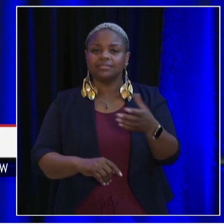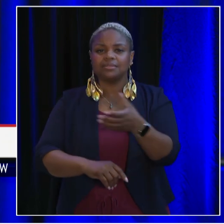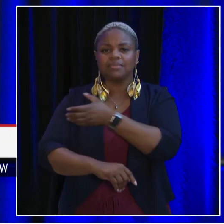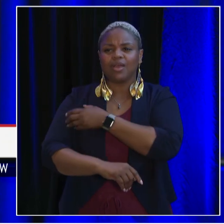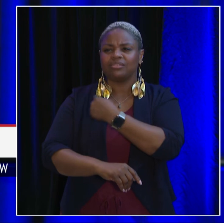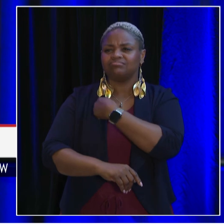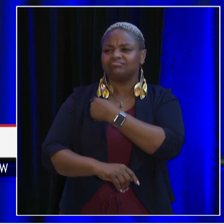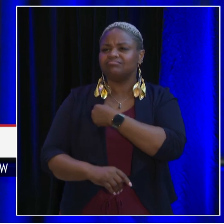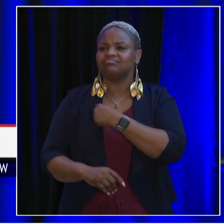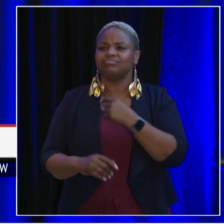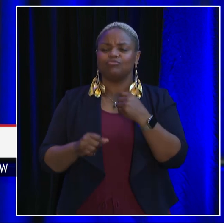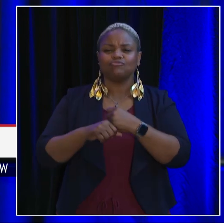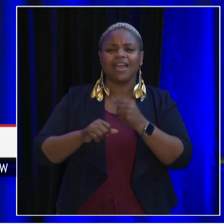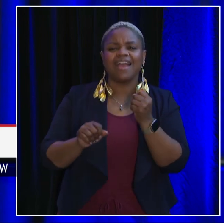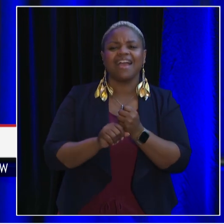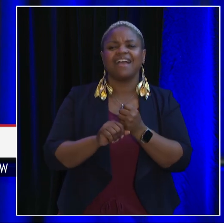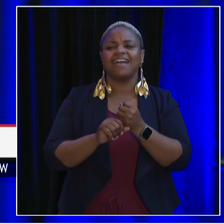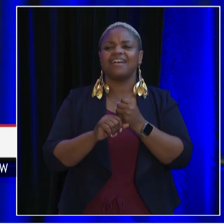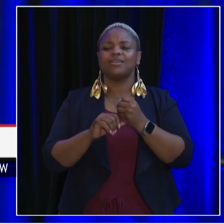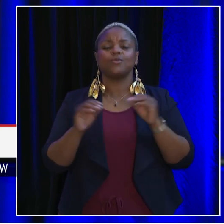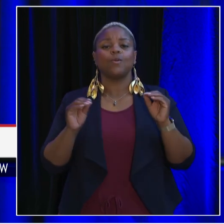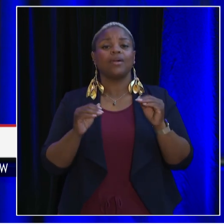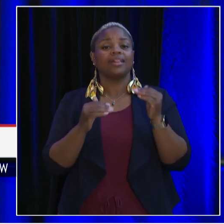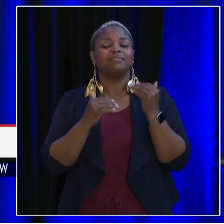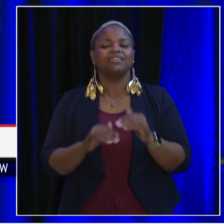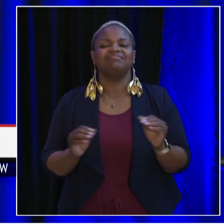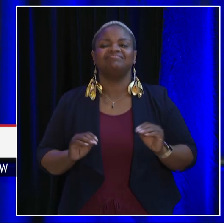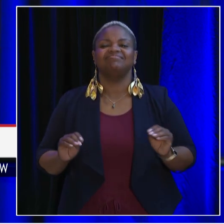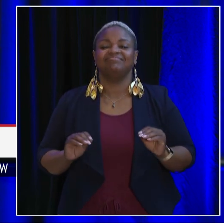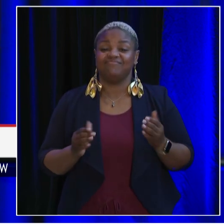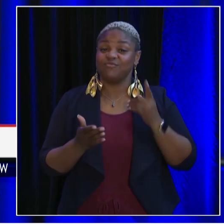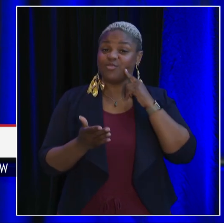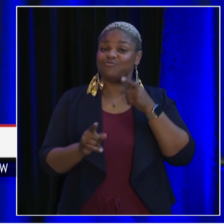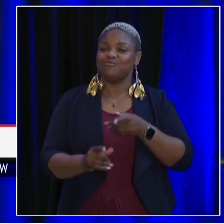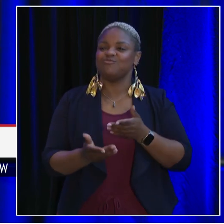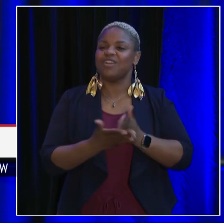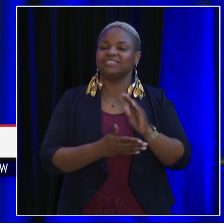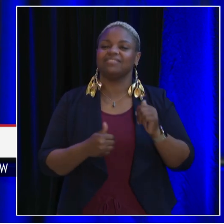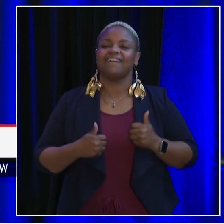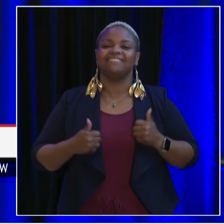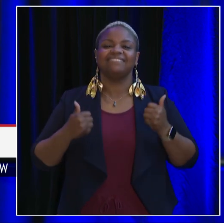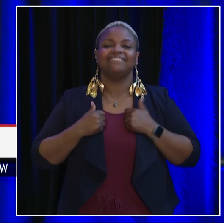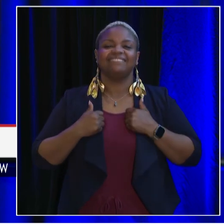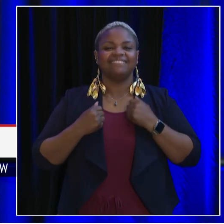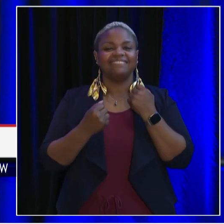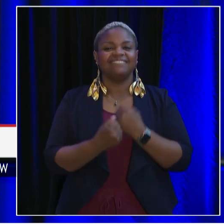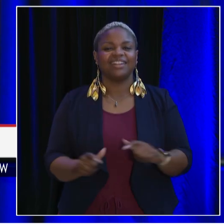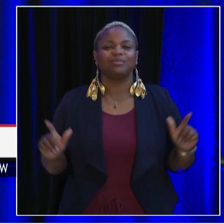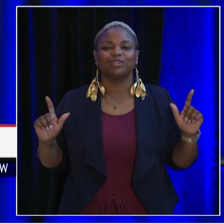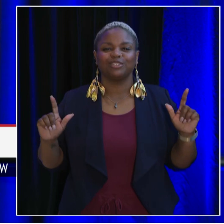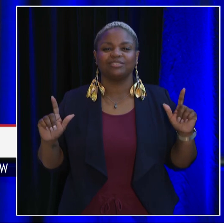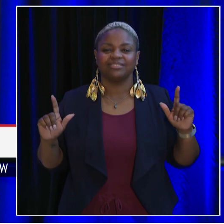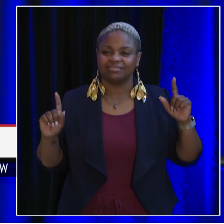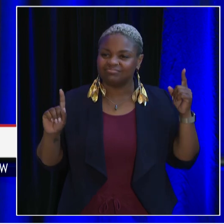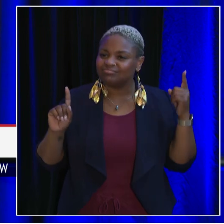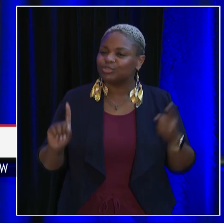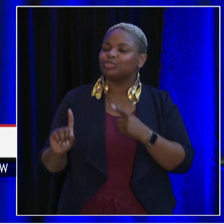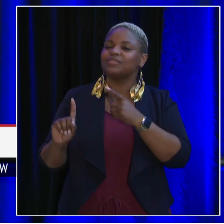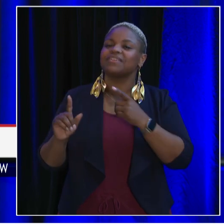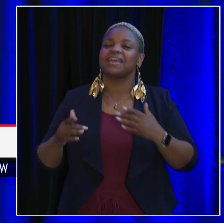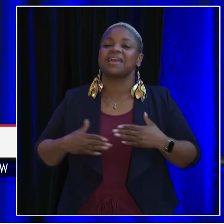rights, that among these are life, liberty, and the pursuit of happiness. May we never